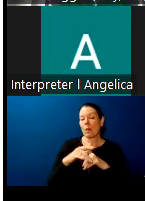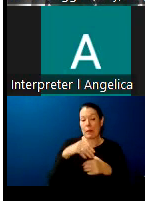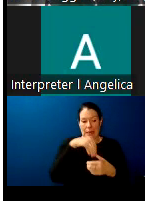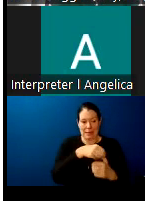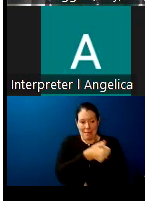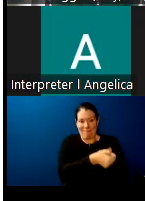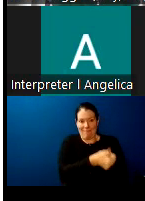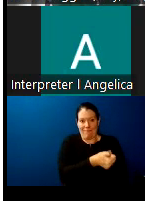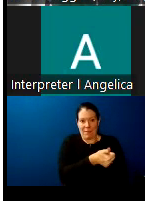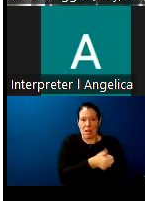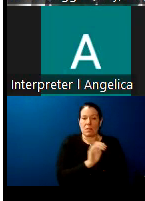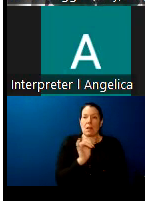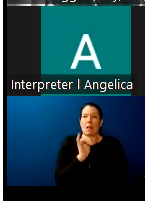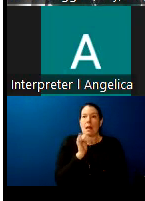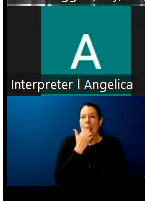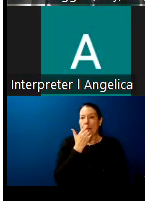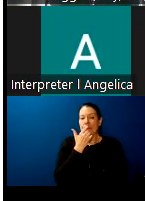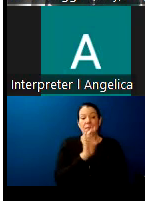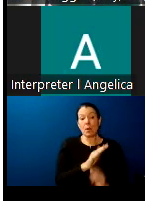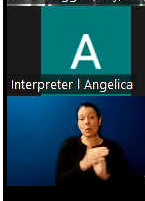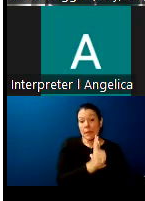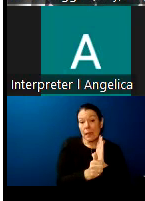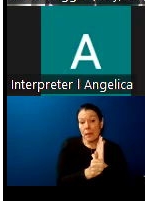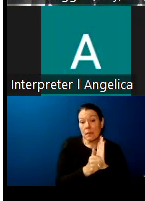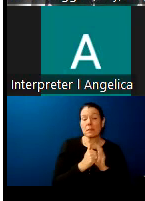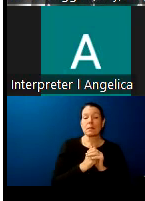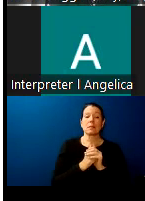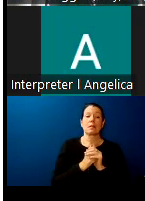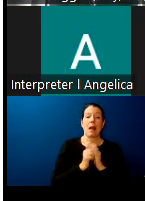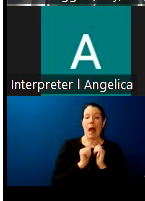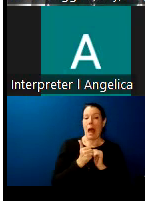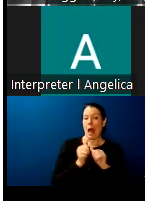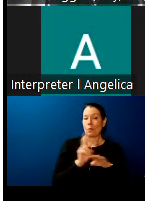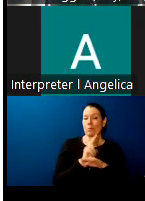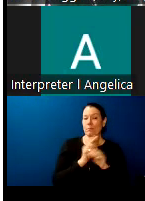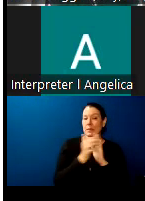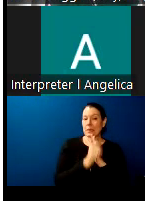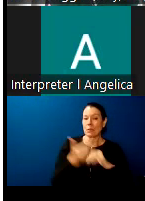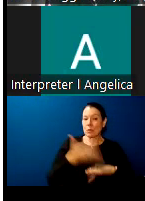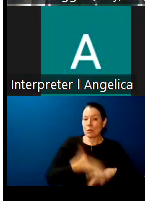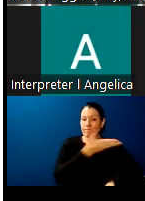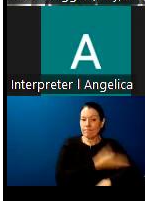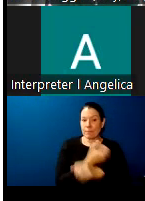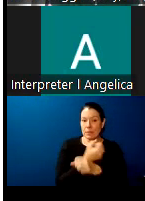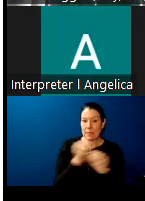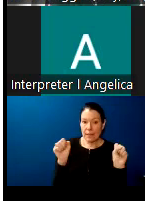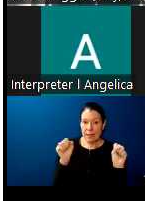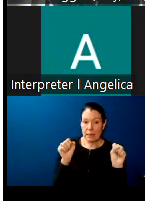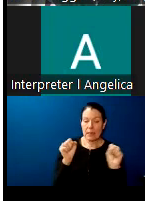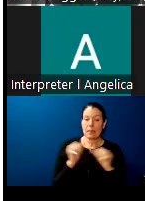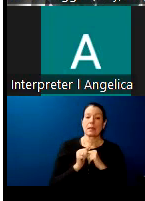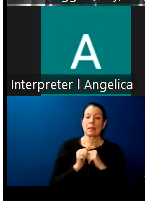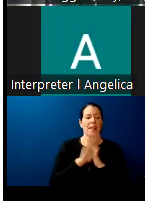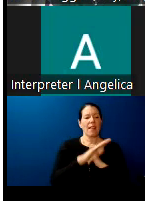themselves. So things like what skills we've discussed, how we can use those skills to increase safety, what are